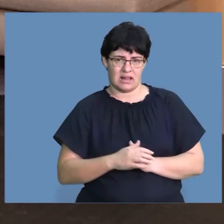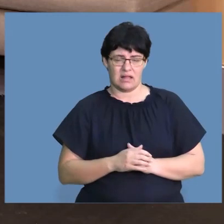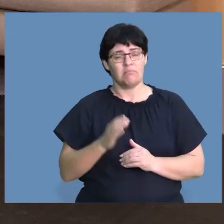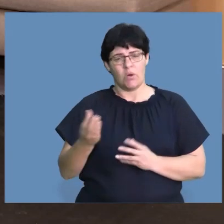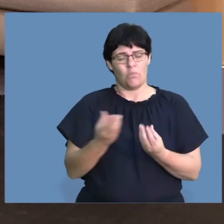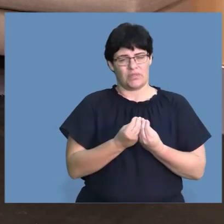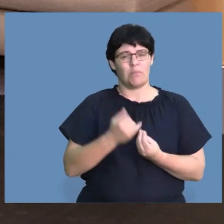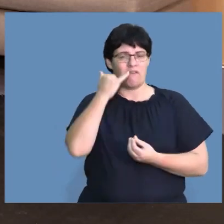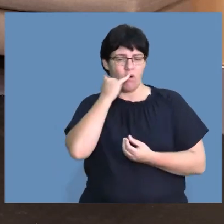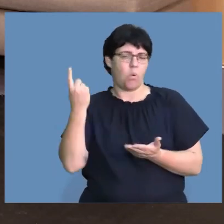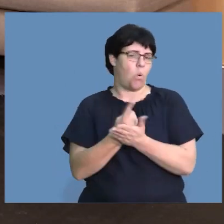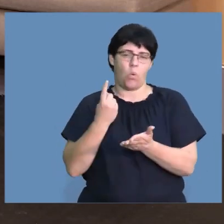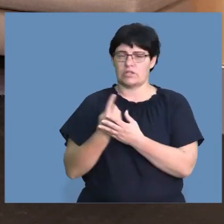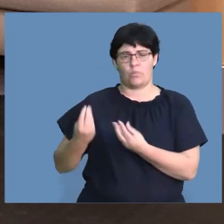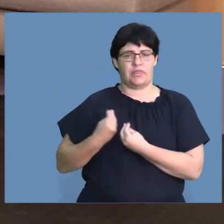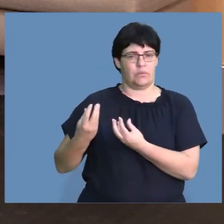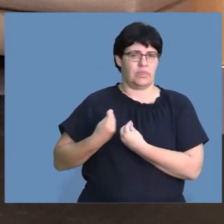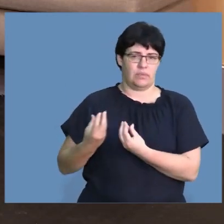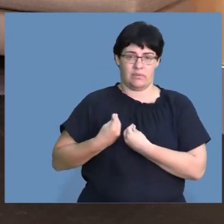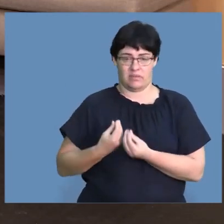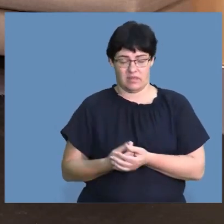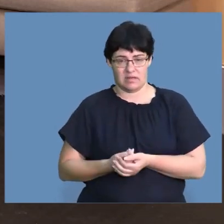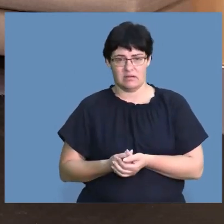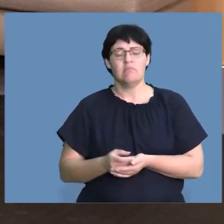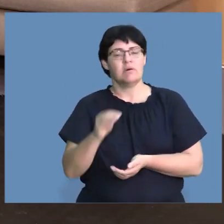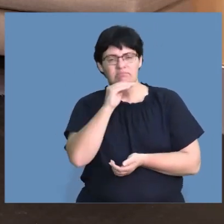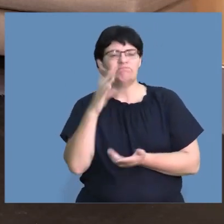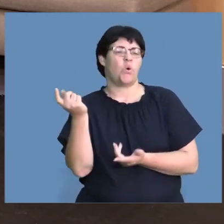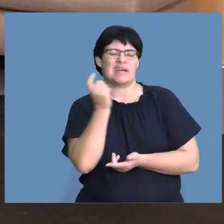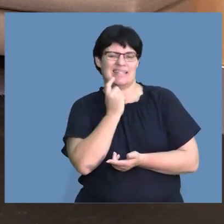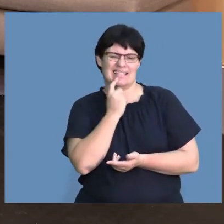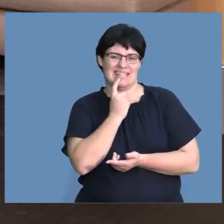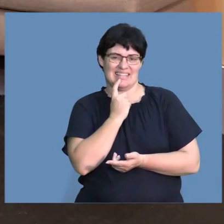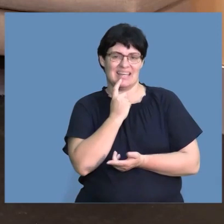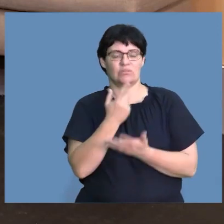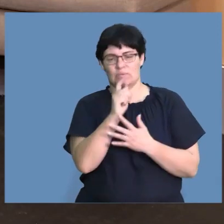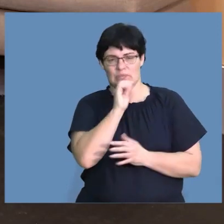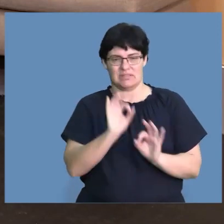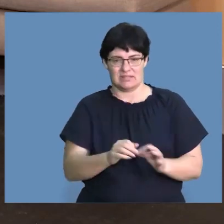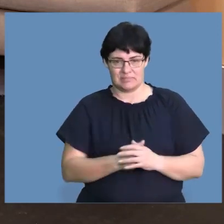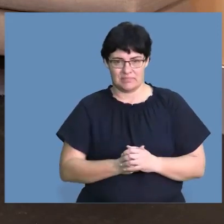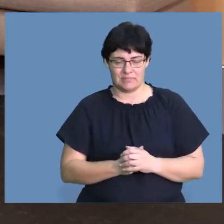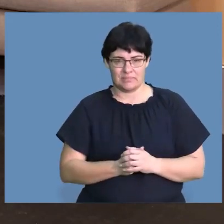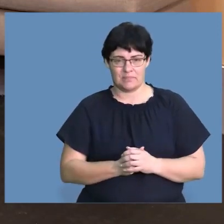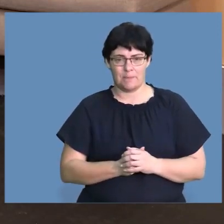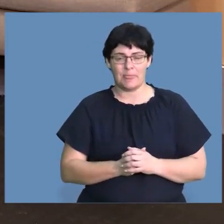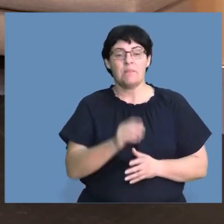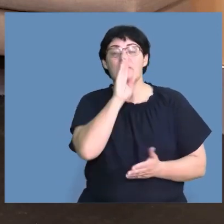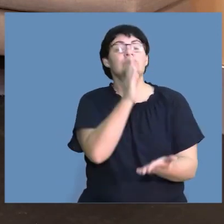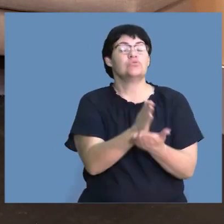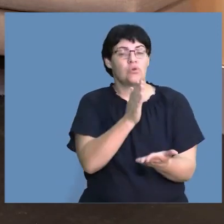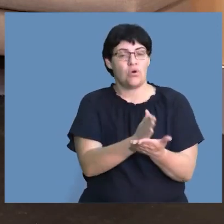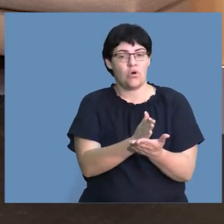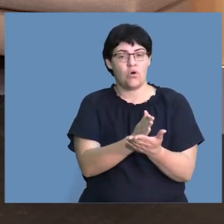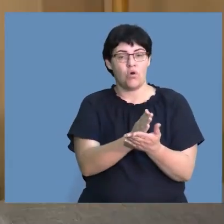one with me because I carry my phone with me all the time. So it makes it very easy for me to use it. Okay, so you